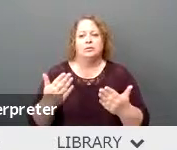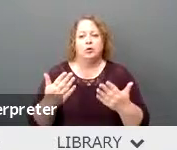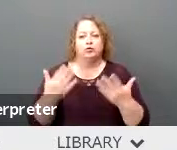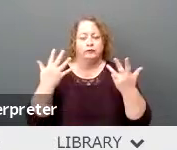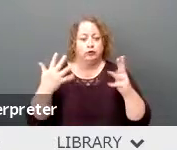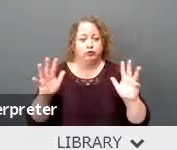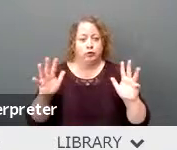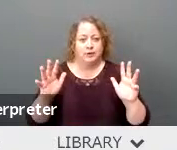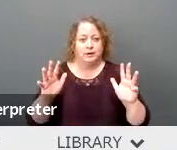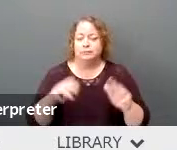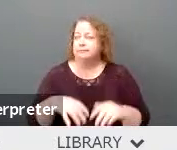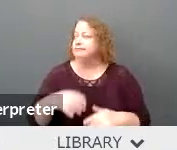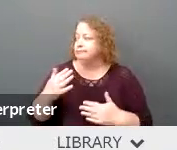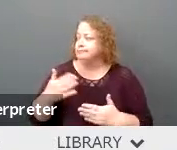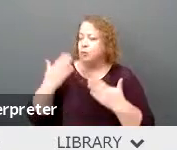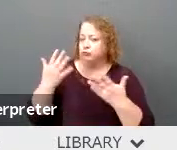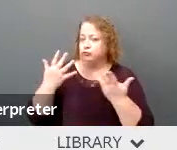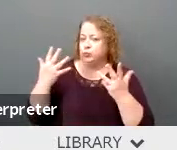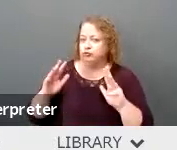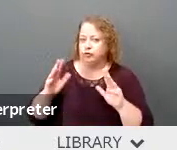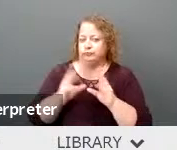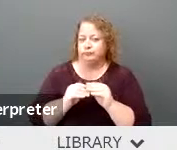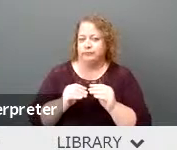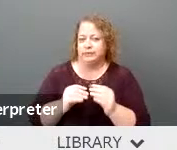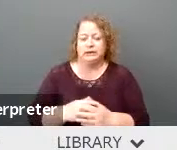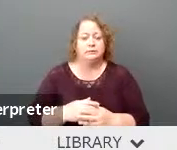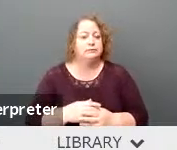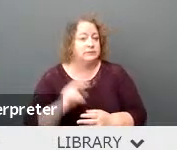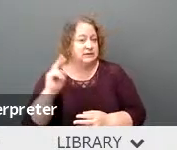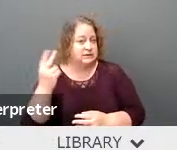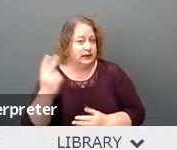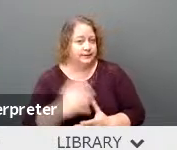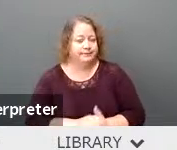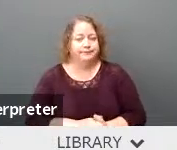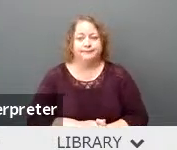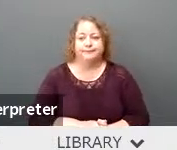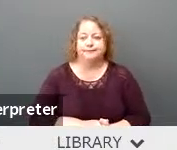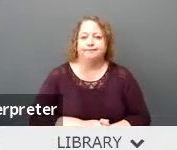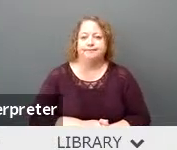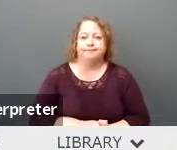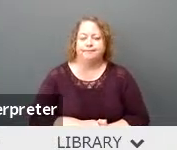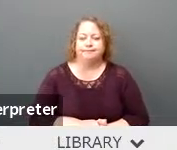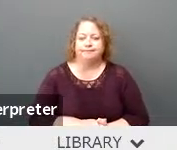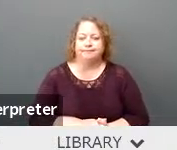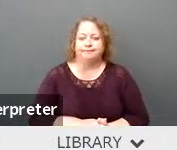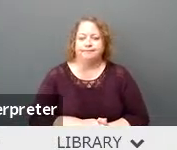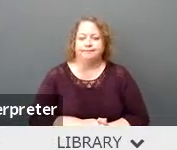adjournment? Motion to adjourn. Second. Second.